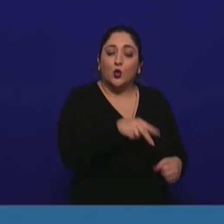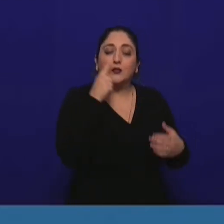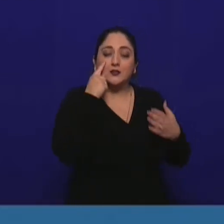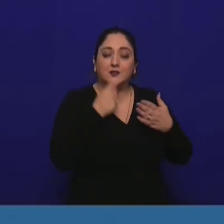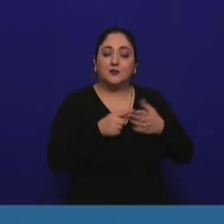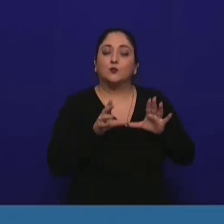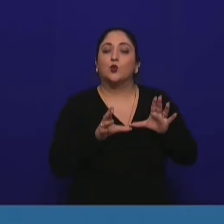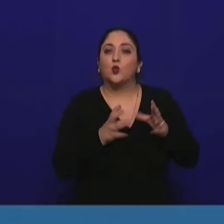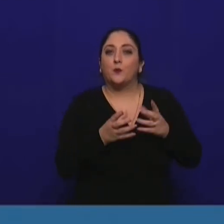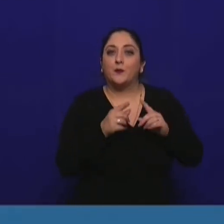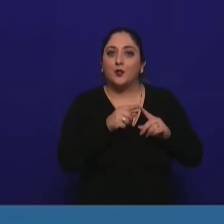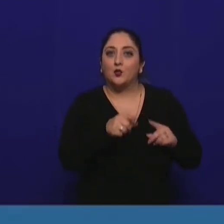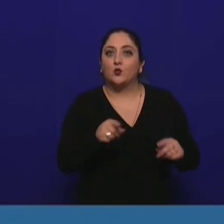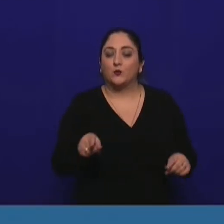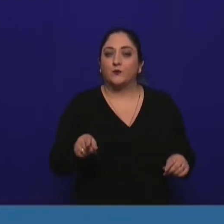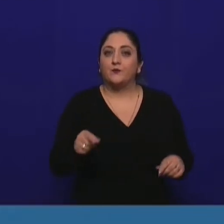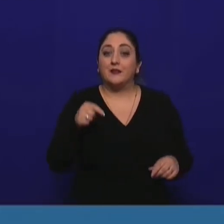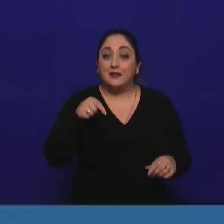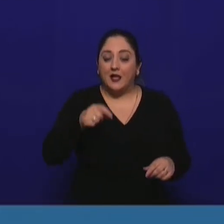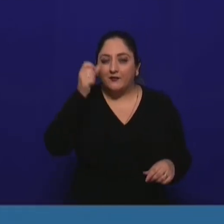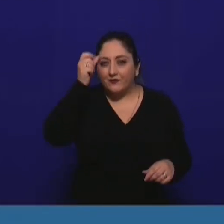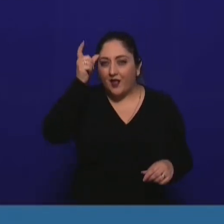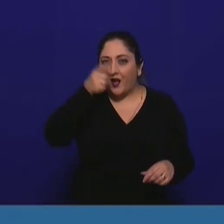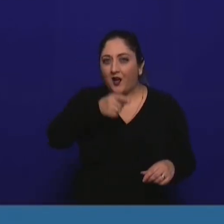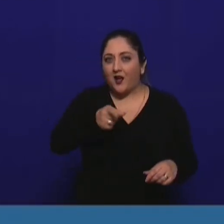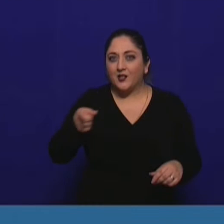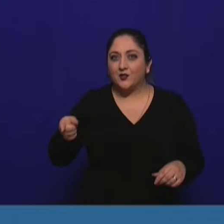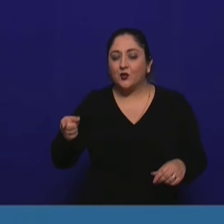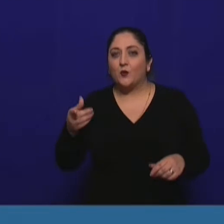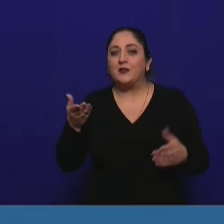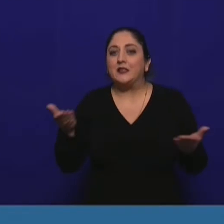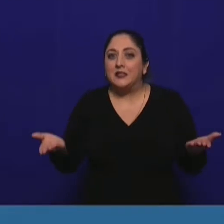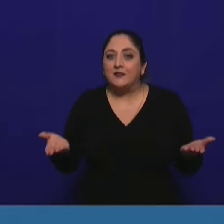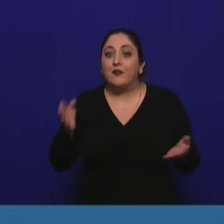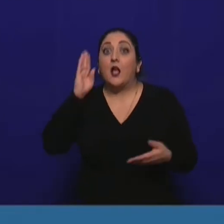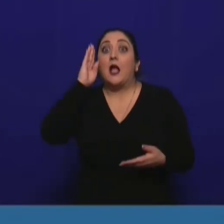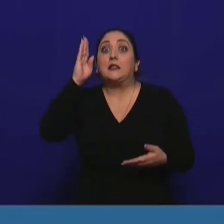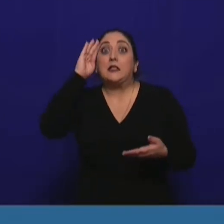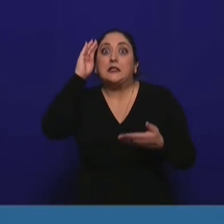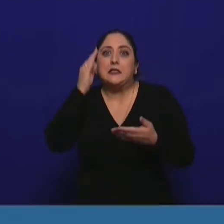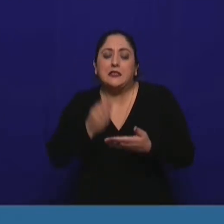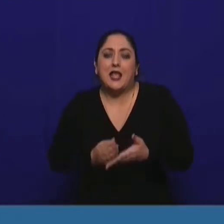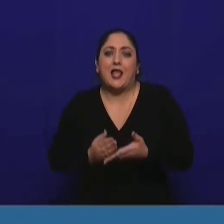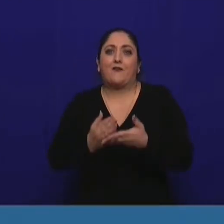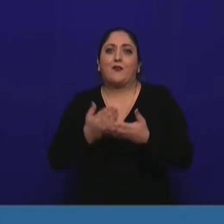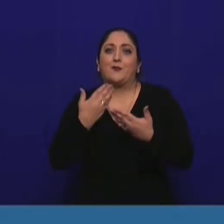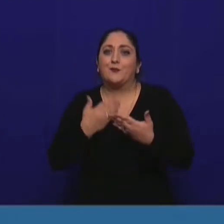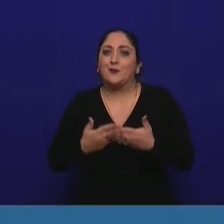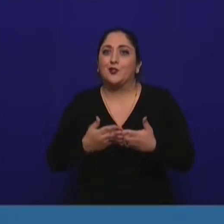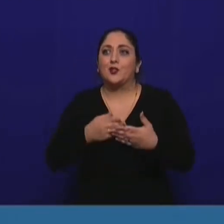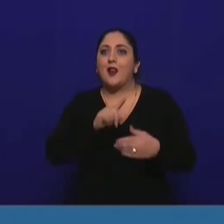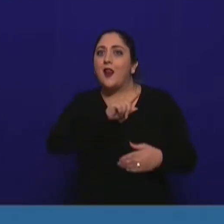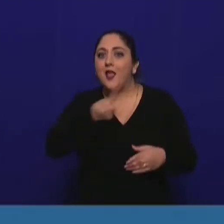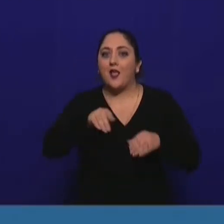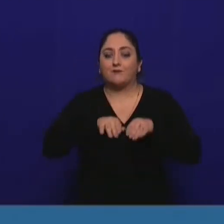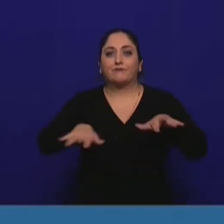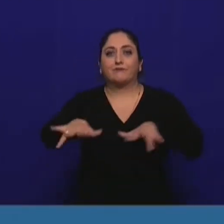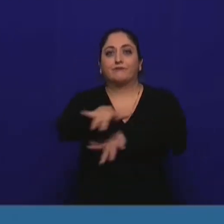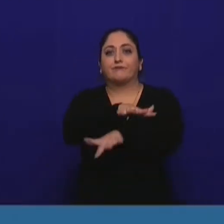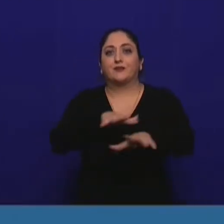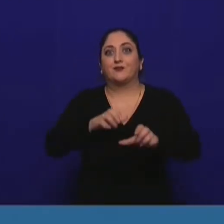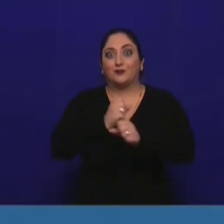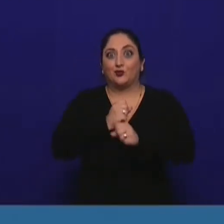xi clusters u hemmhekk tajjeb infakkarkom fil-mezzi ta' mitigazzjoni li għandhom ikunu qegħdin hemm fuq